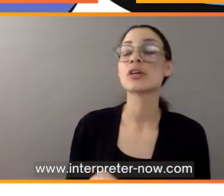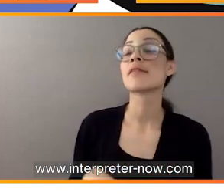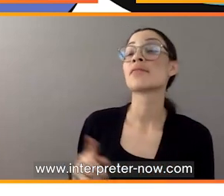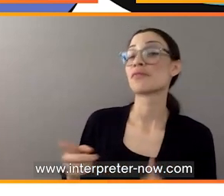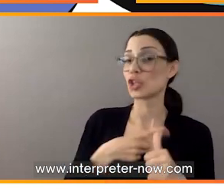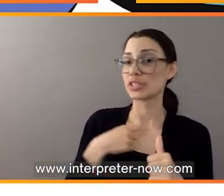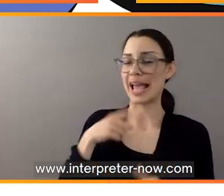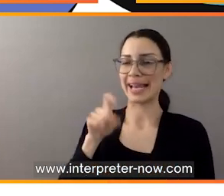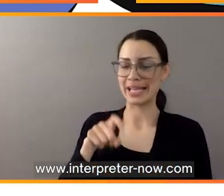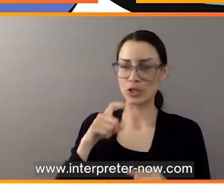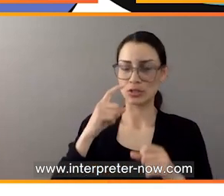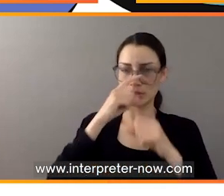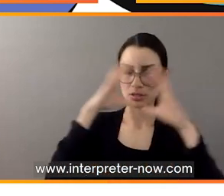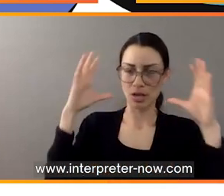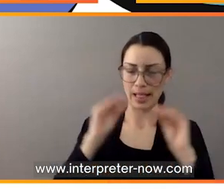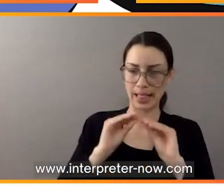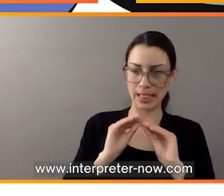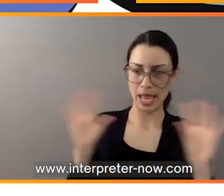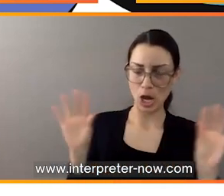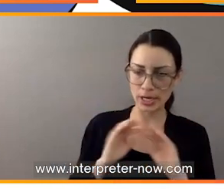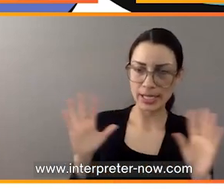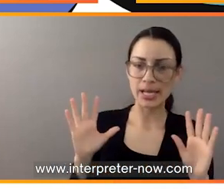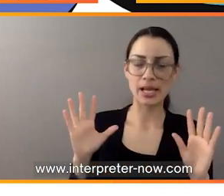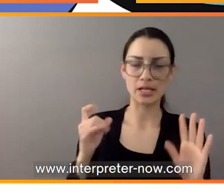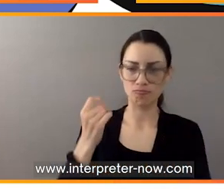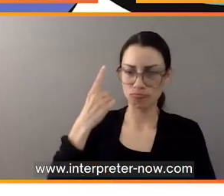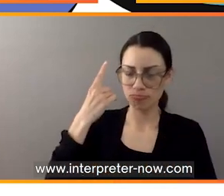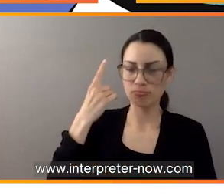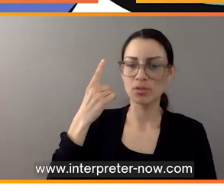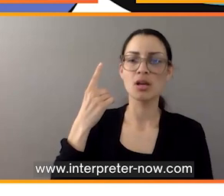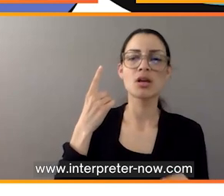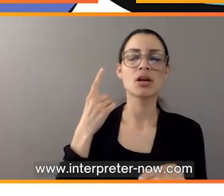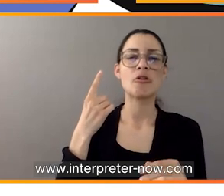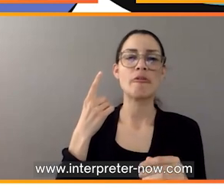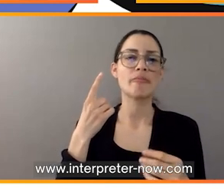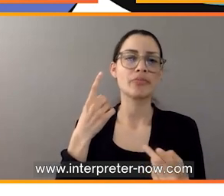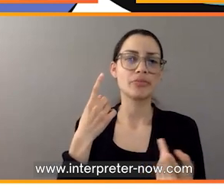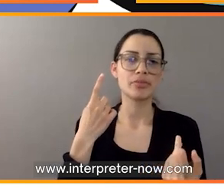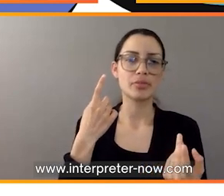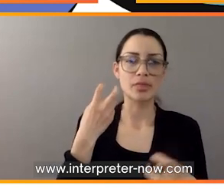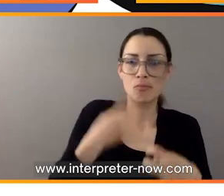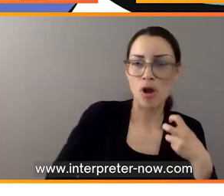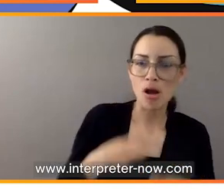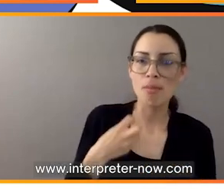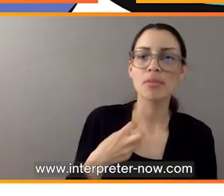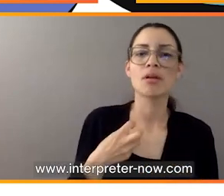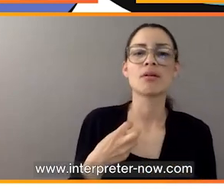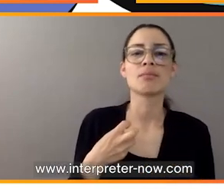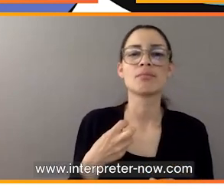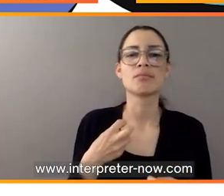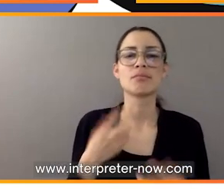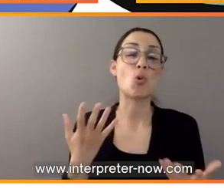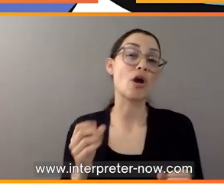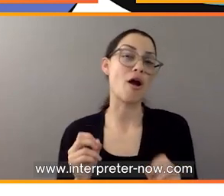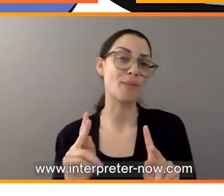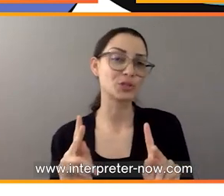alignment on the problem or the opportunity, right? I call it the problem statement. And it's getting